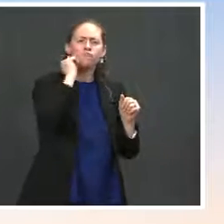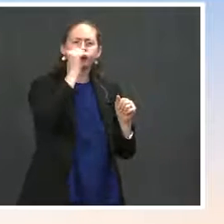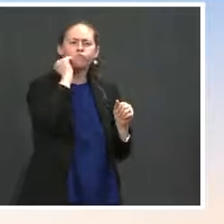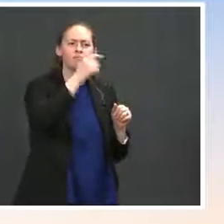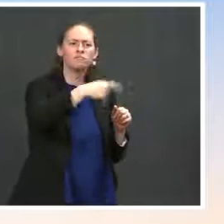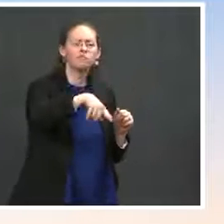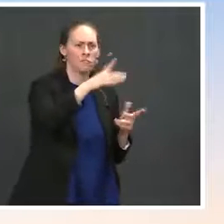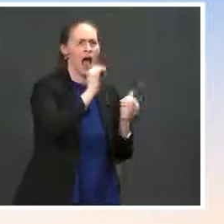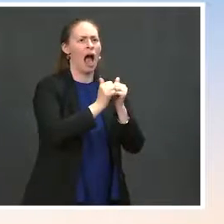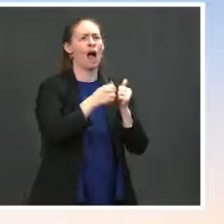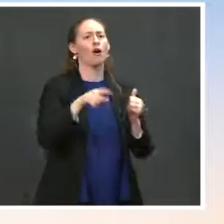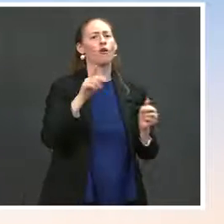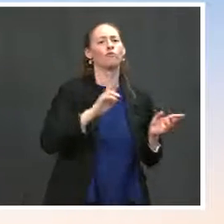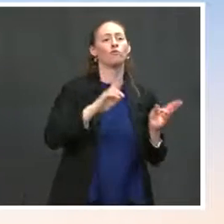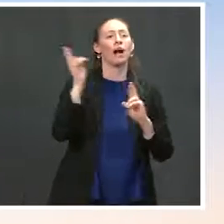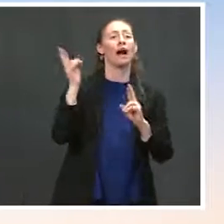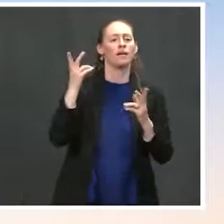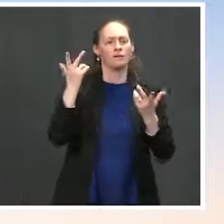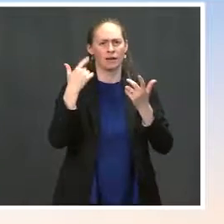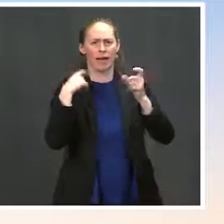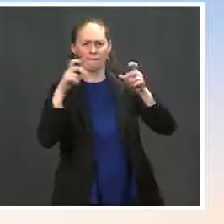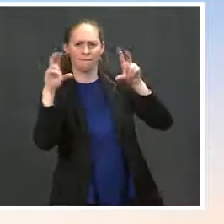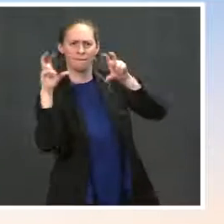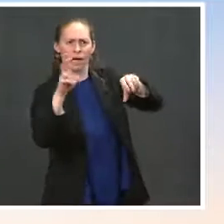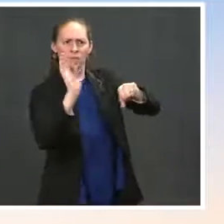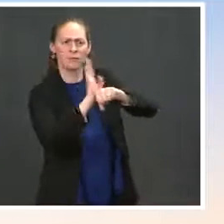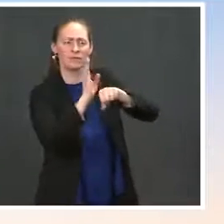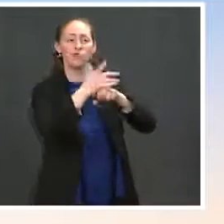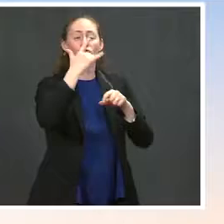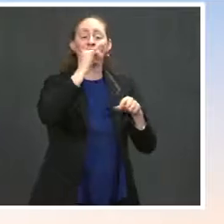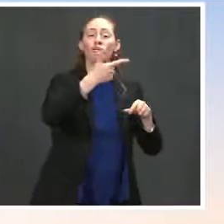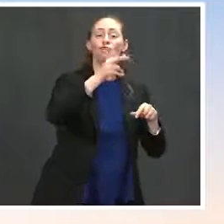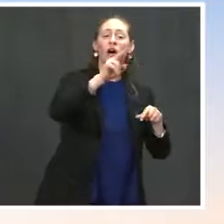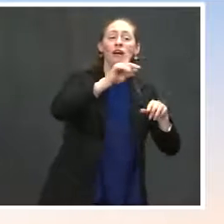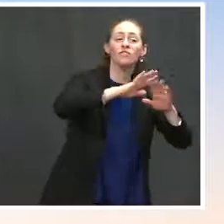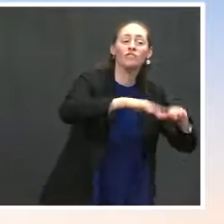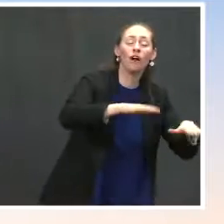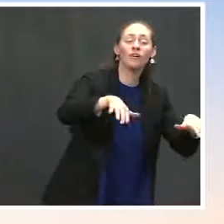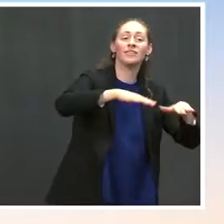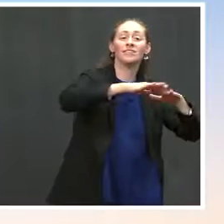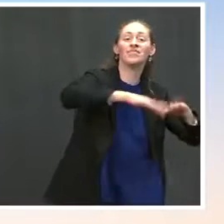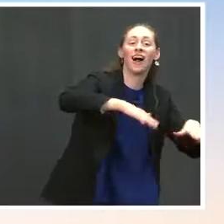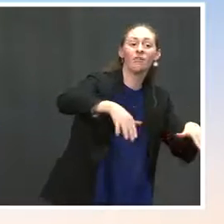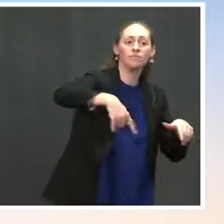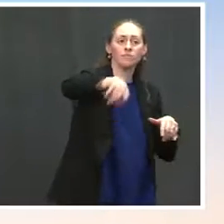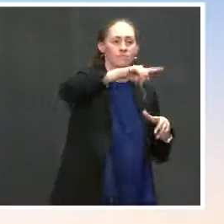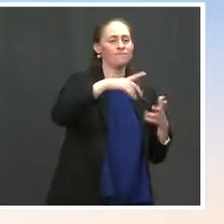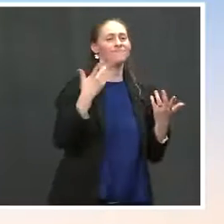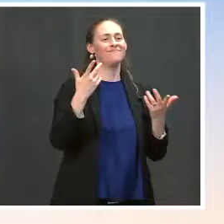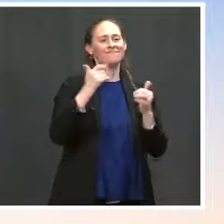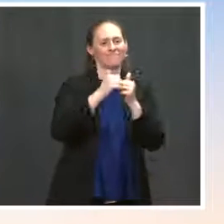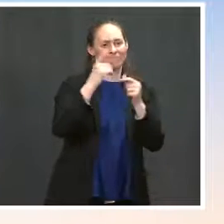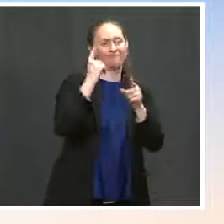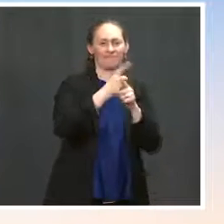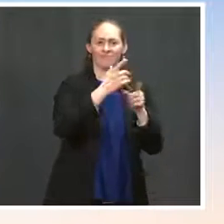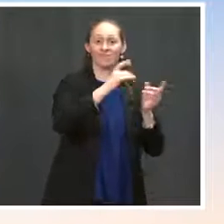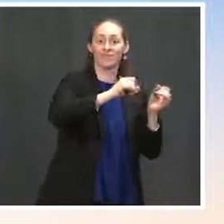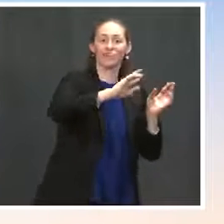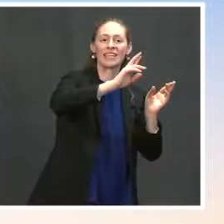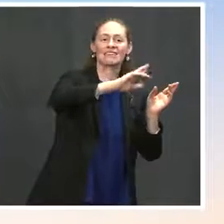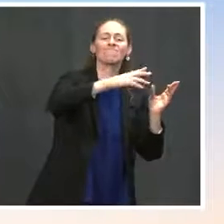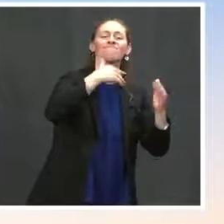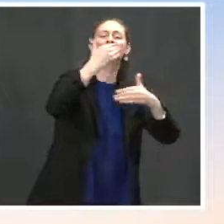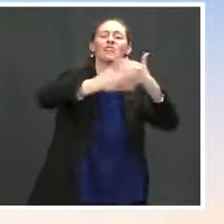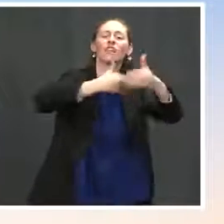prepare and invest in industries now so that your children and your grandchildren have opportunities in these industries that are growing. But this is